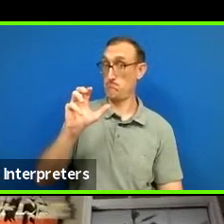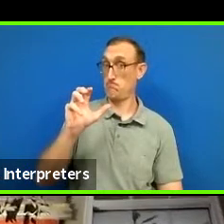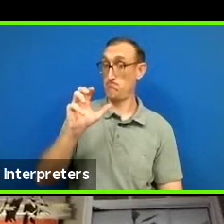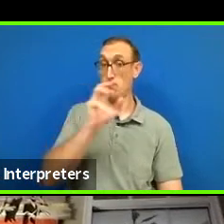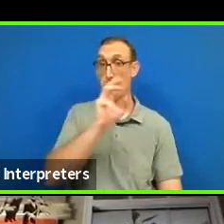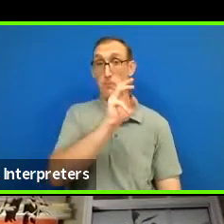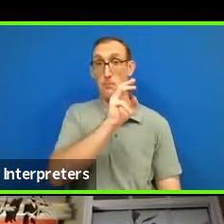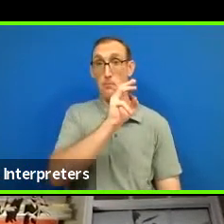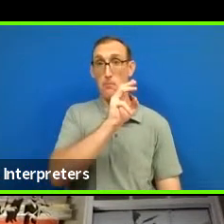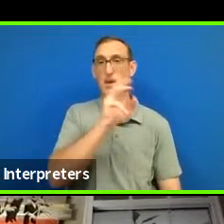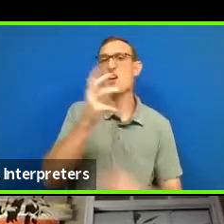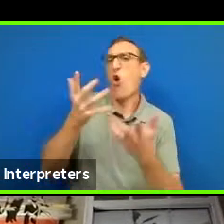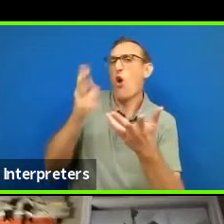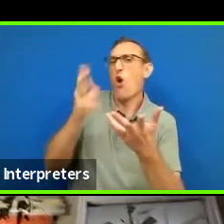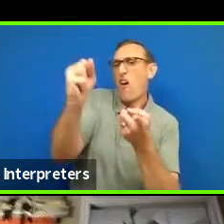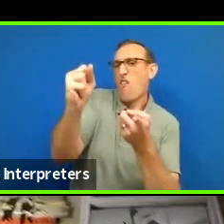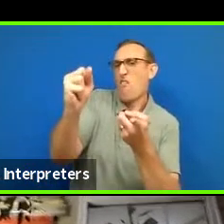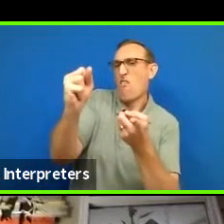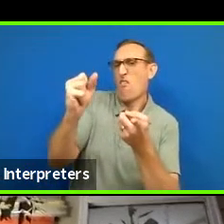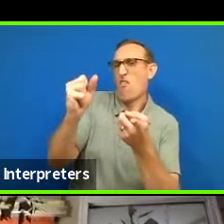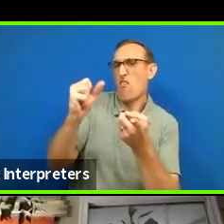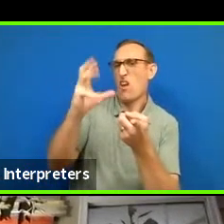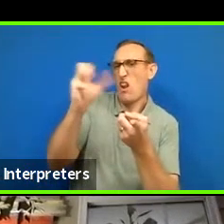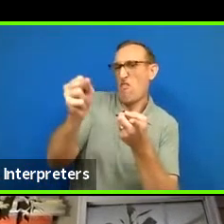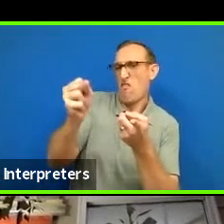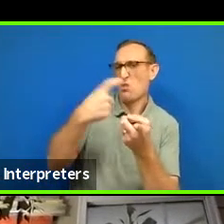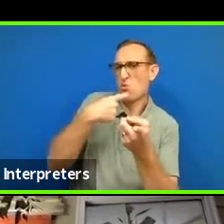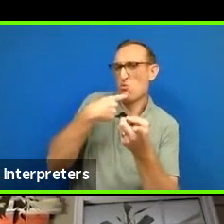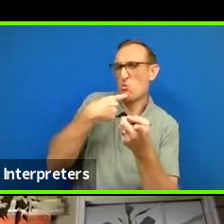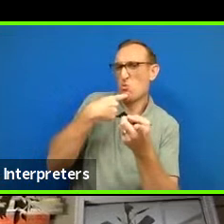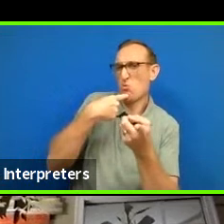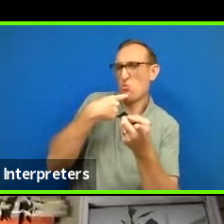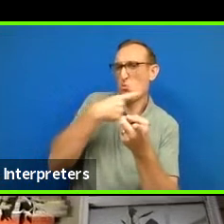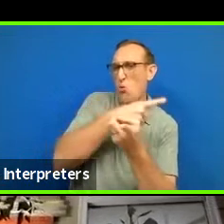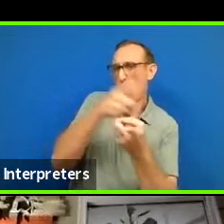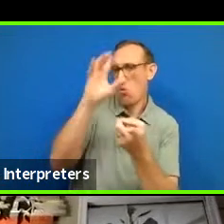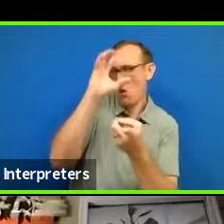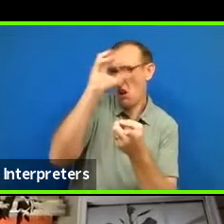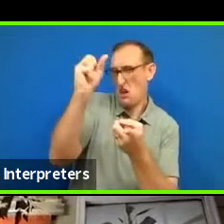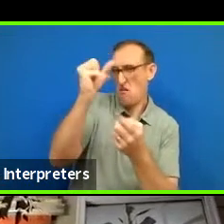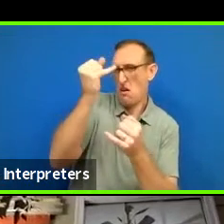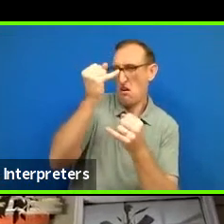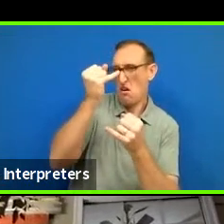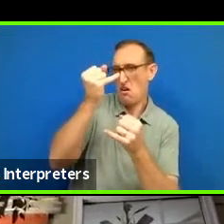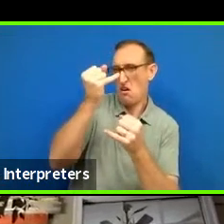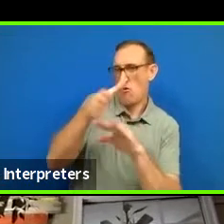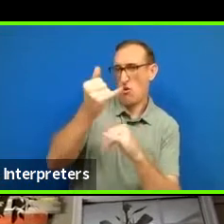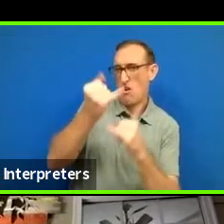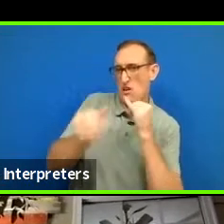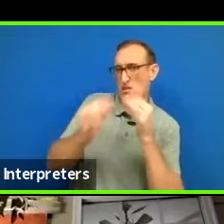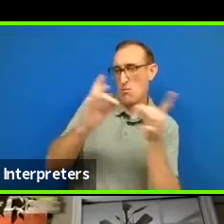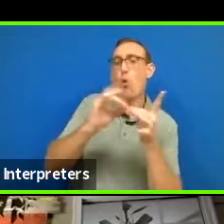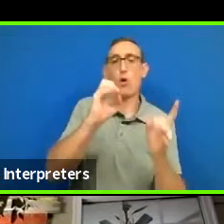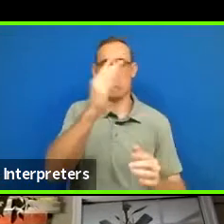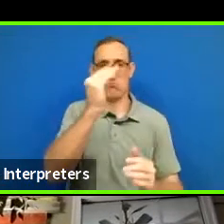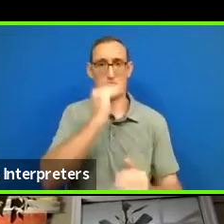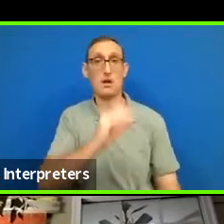Mr. Sorry, he's already left. I think he said Okay. he was going to leave the meeting after his last statement. Okay, Dr.